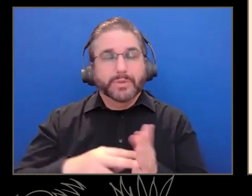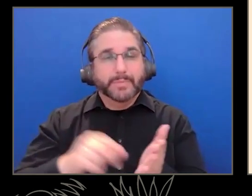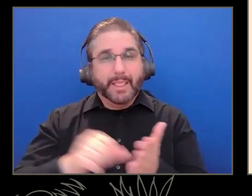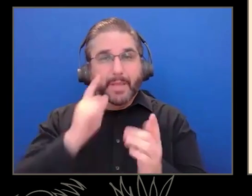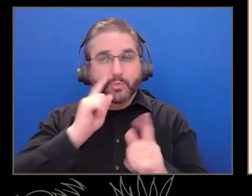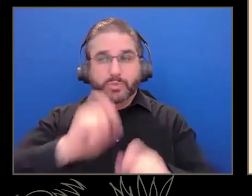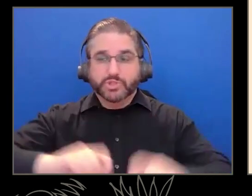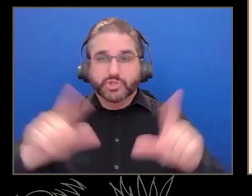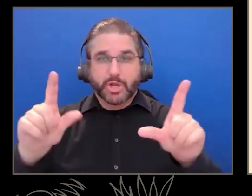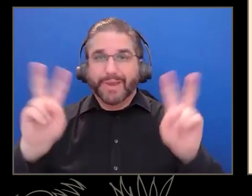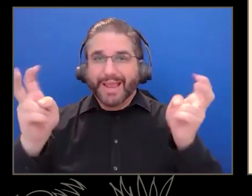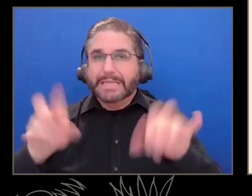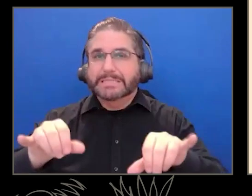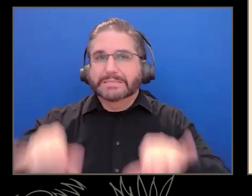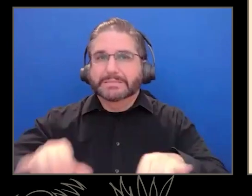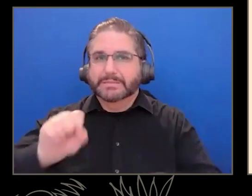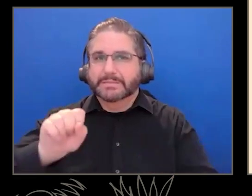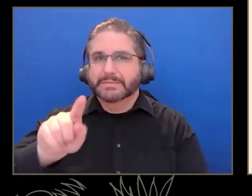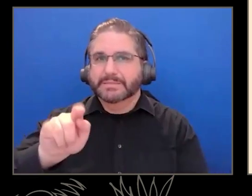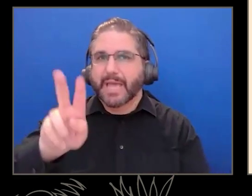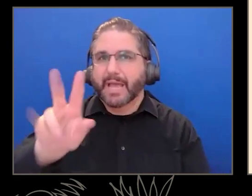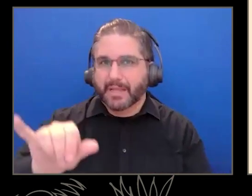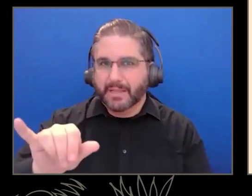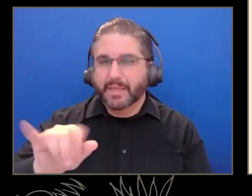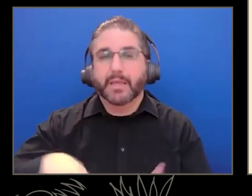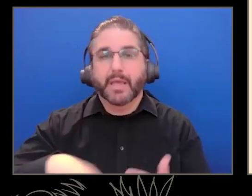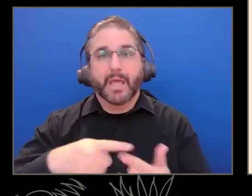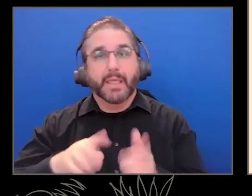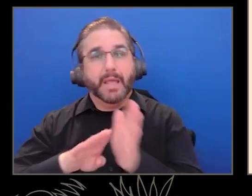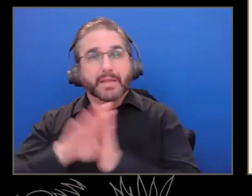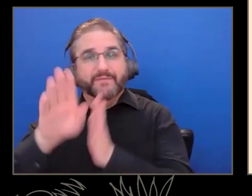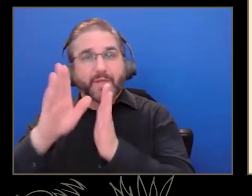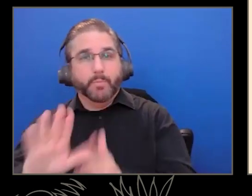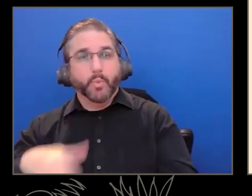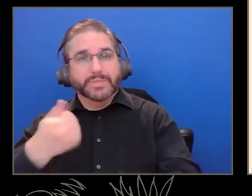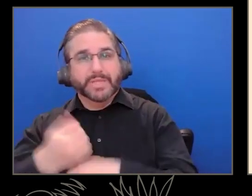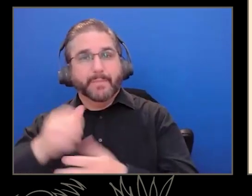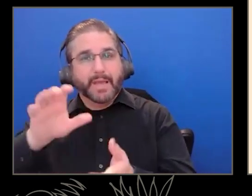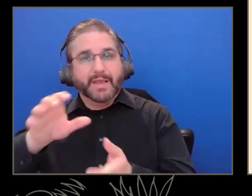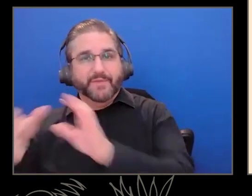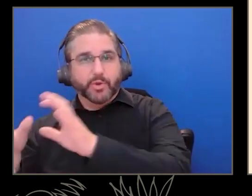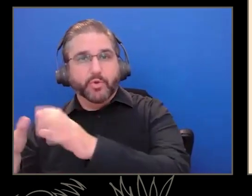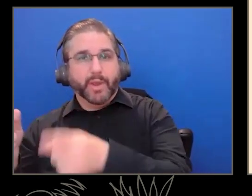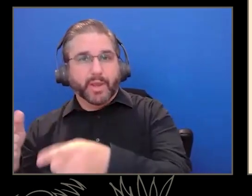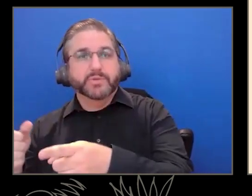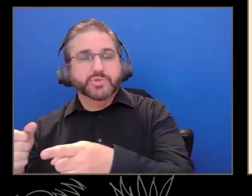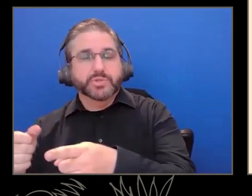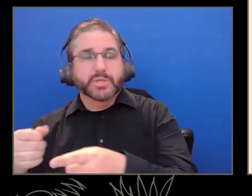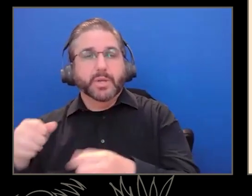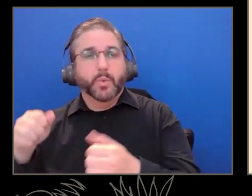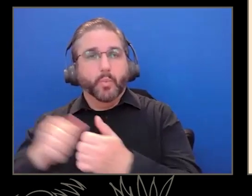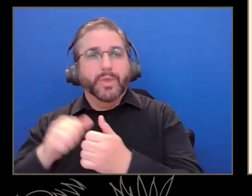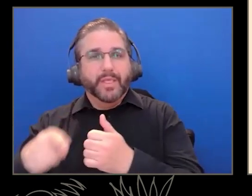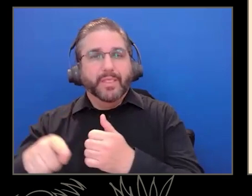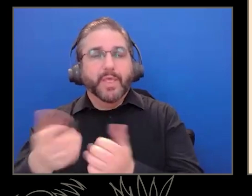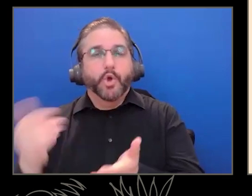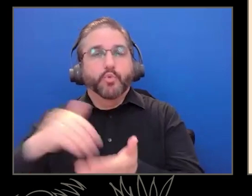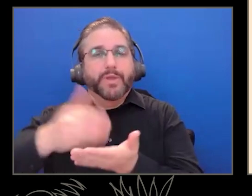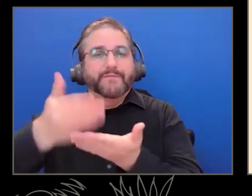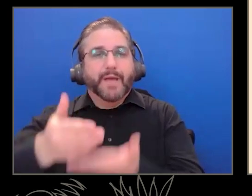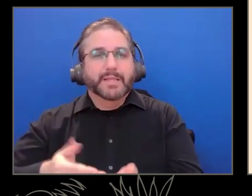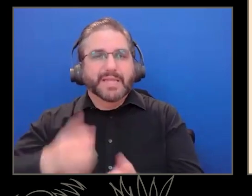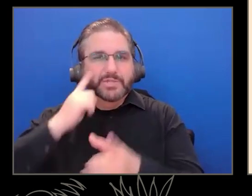statically, and then the developer sets up a configuration in the revalidation